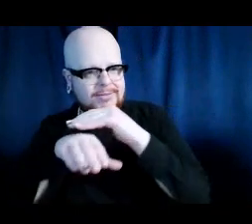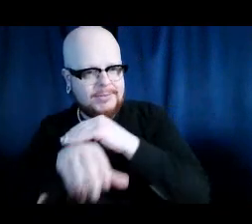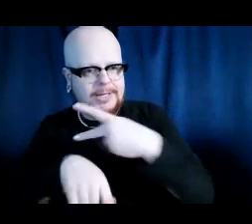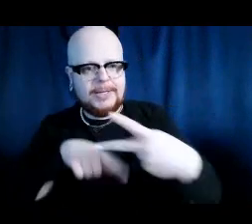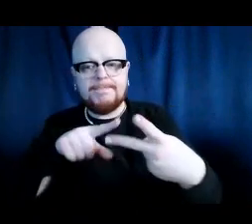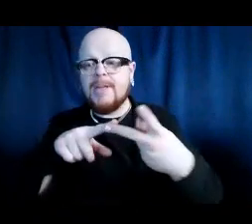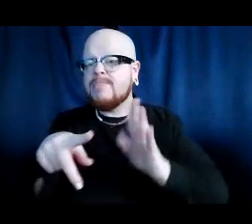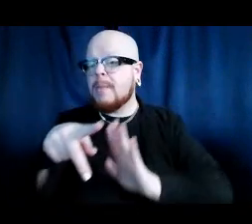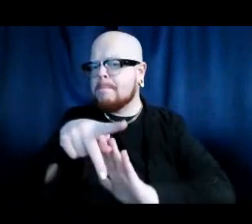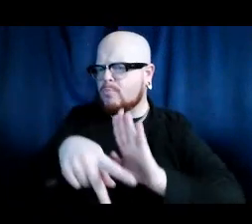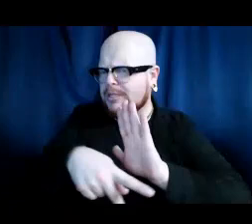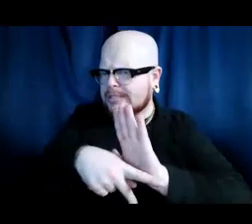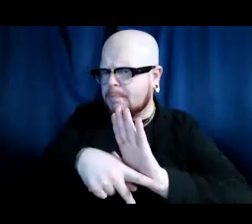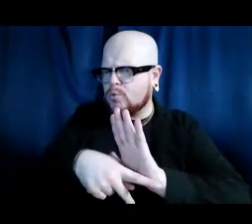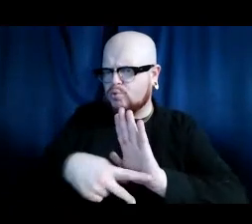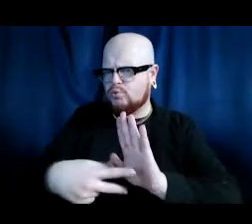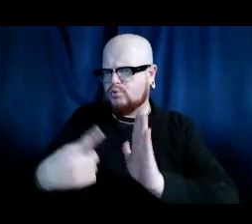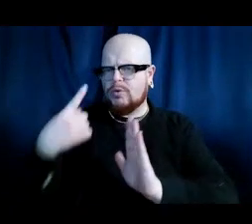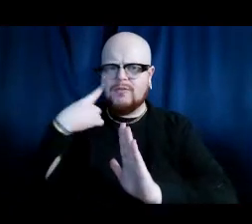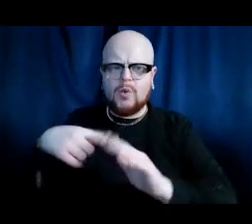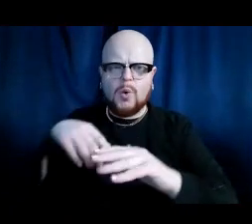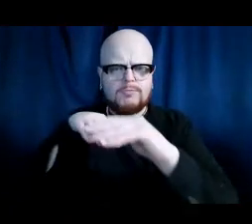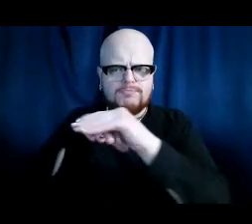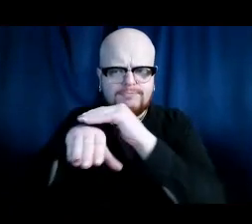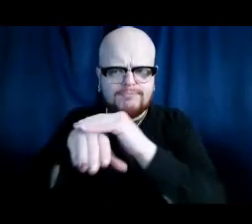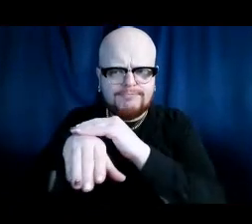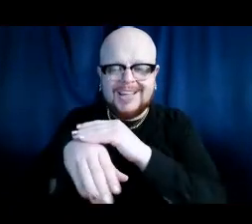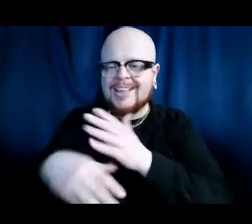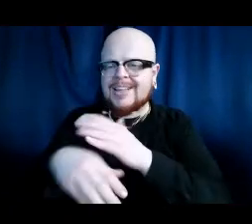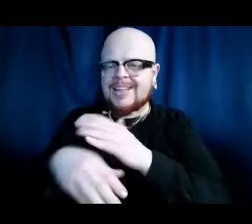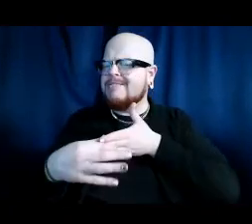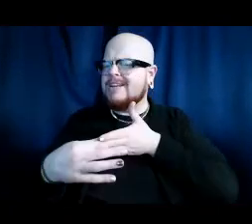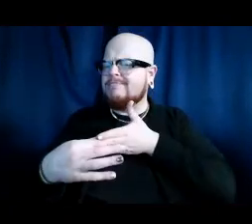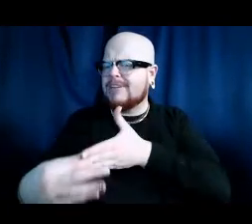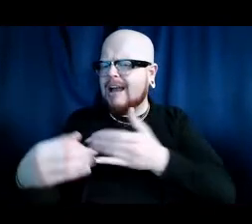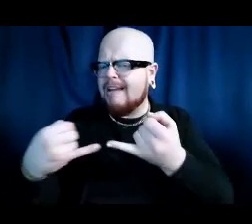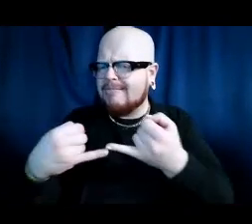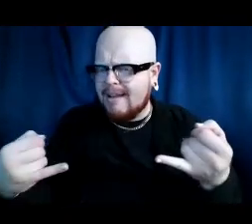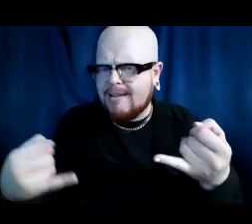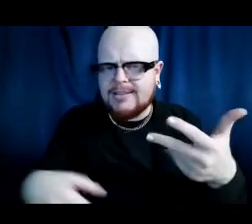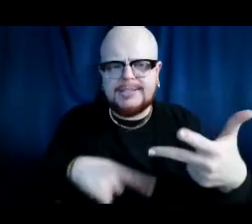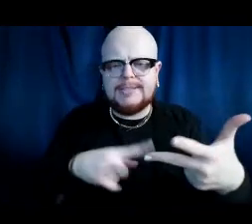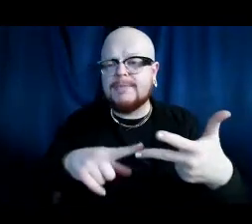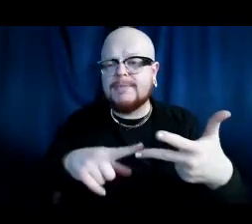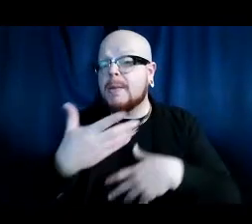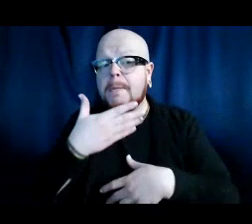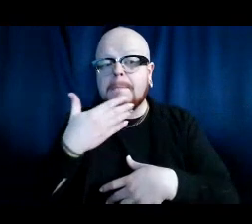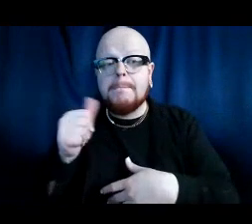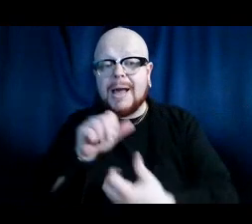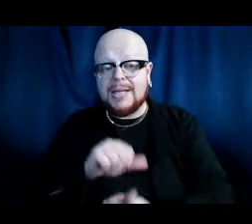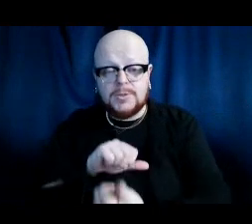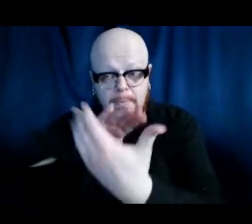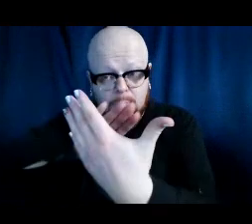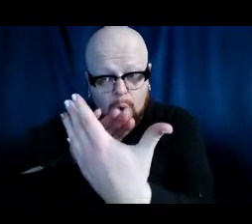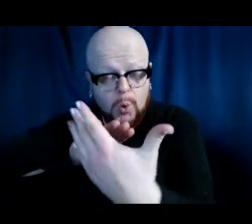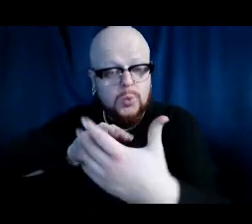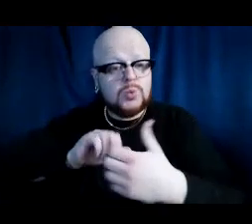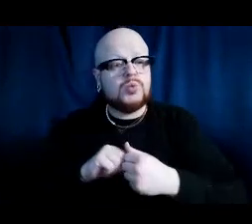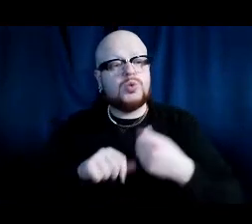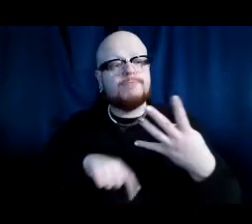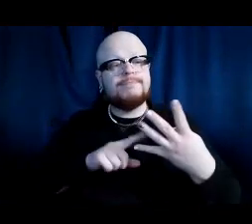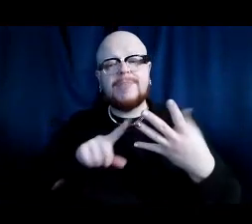the guidelines, the best practices for creating accessible websites, and we'll sprinkle in some helpful resources